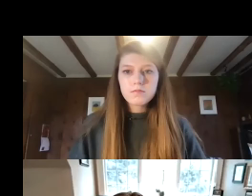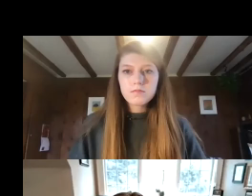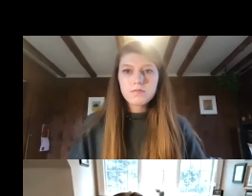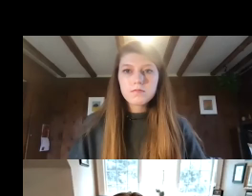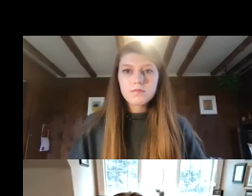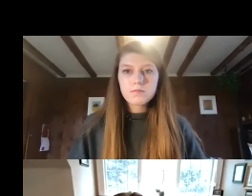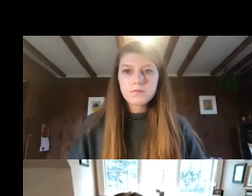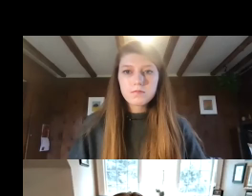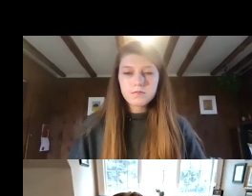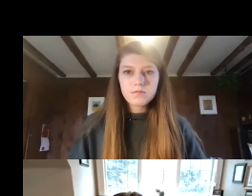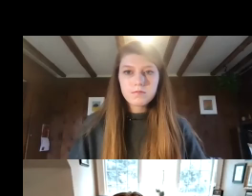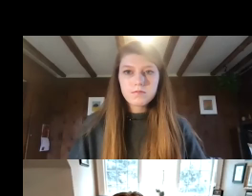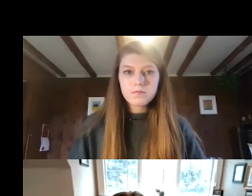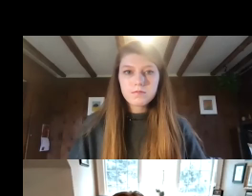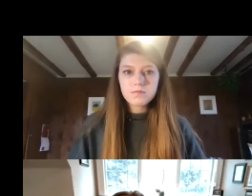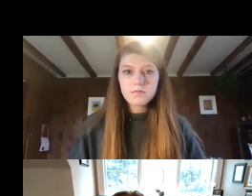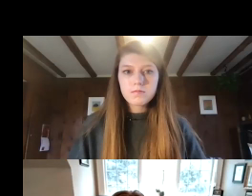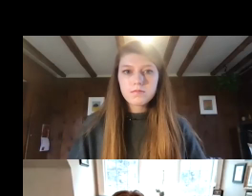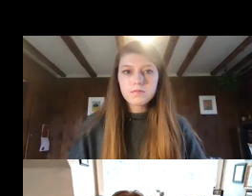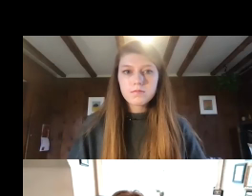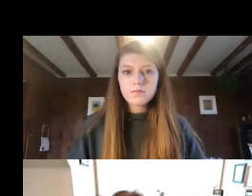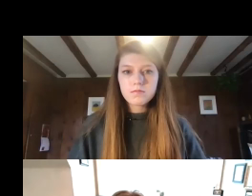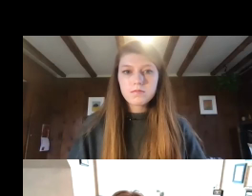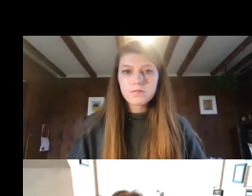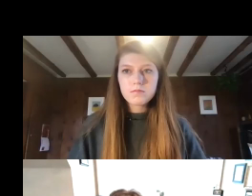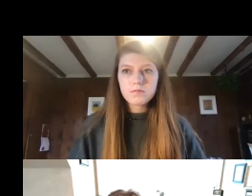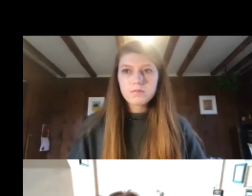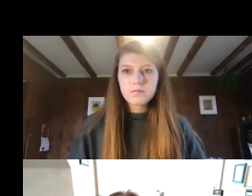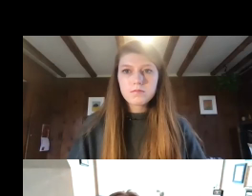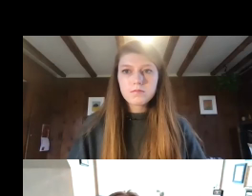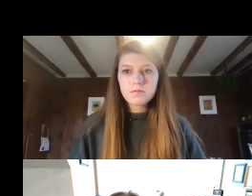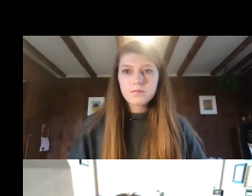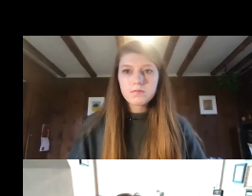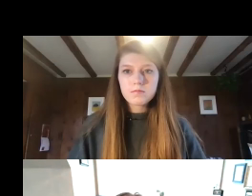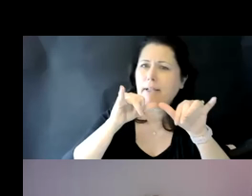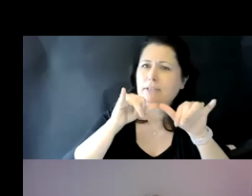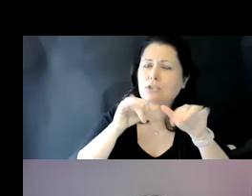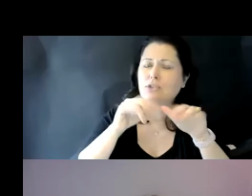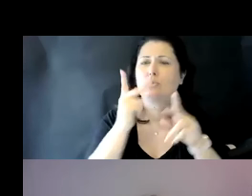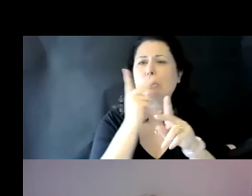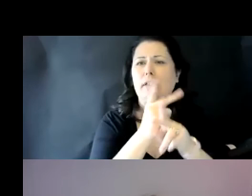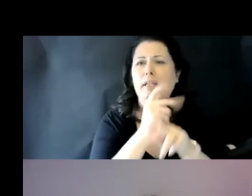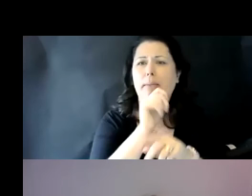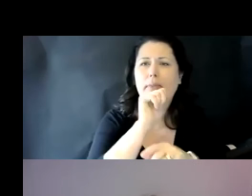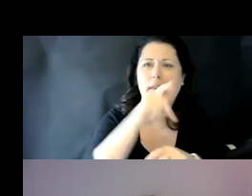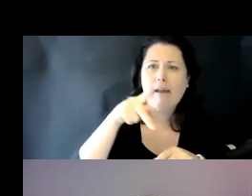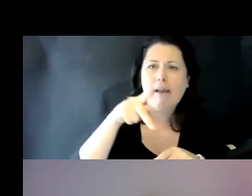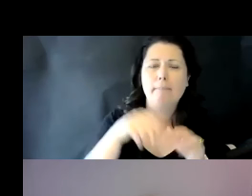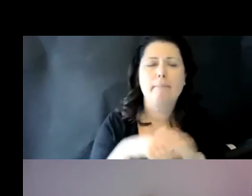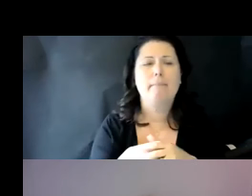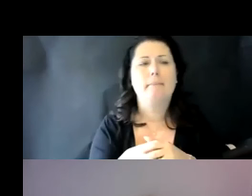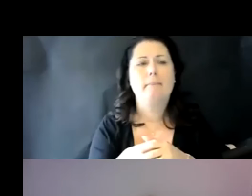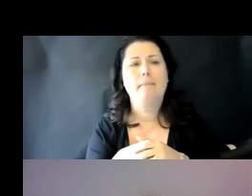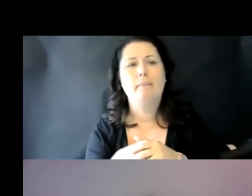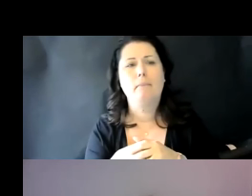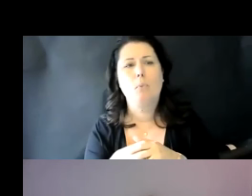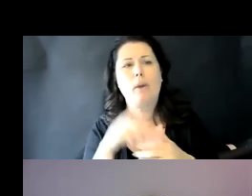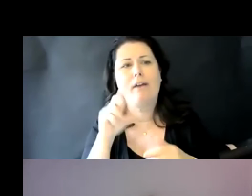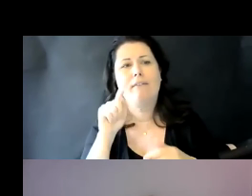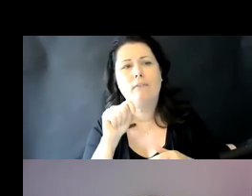were quite keen on getting a sort of community together around not just the measure, but particularly the app. So we have a Twitter account and a